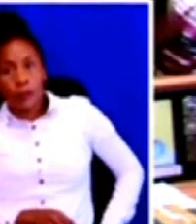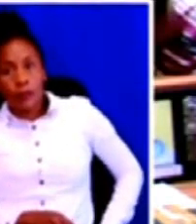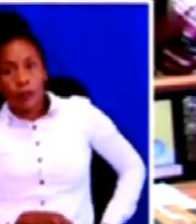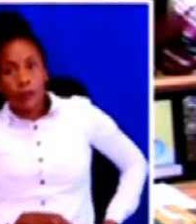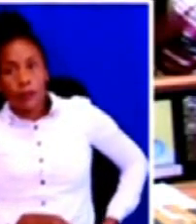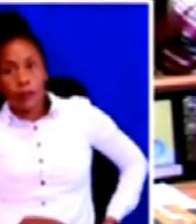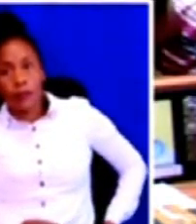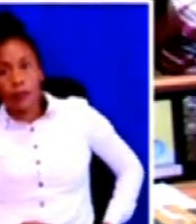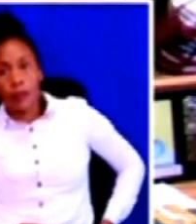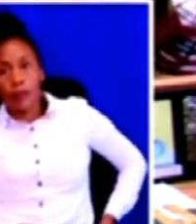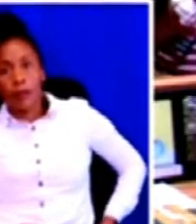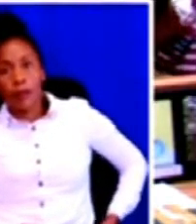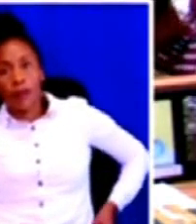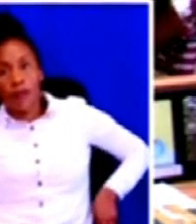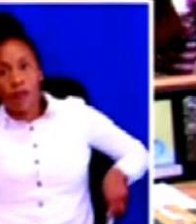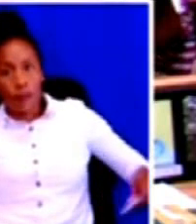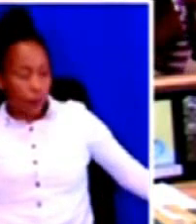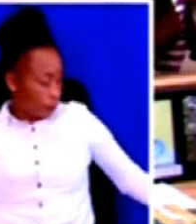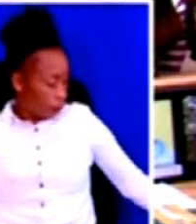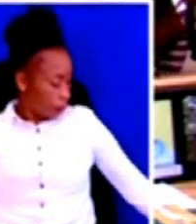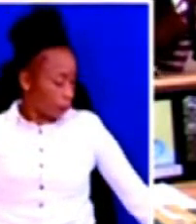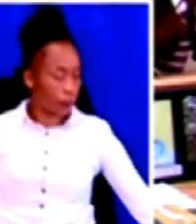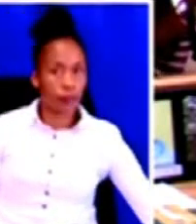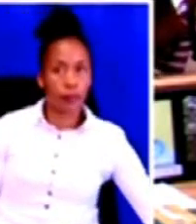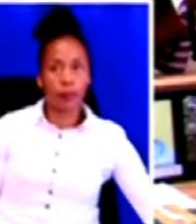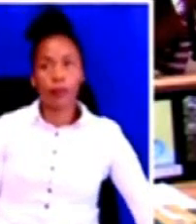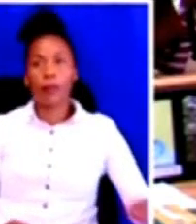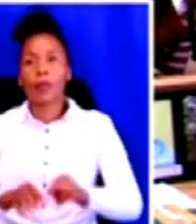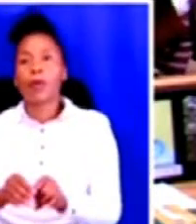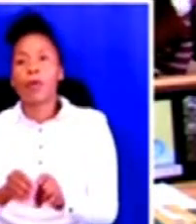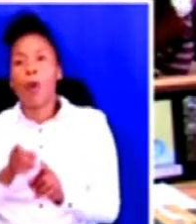Can we have order, please? Honorable delegates,